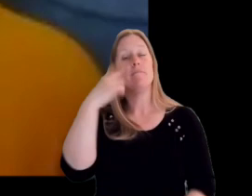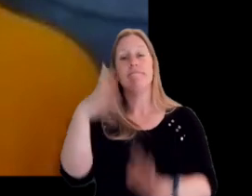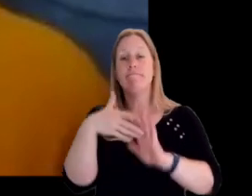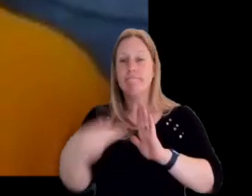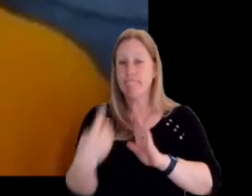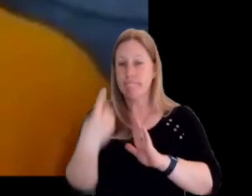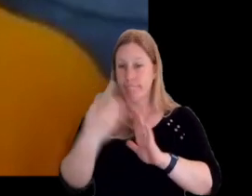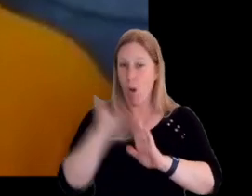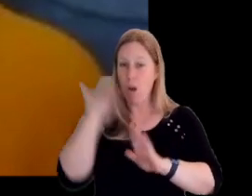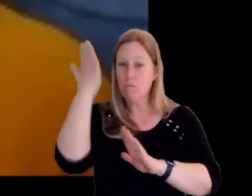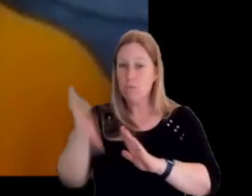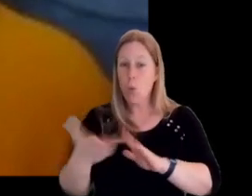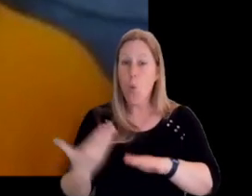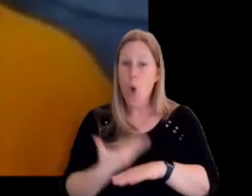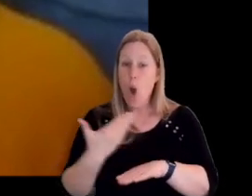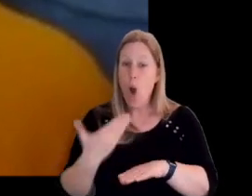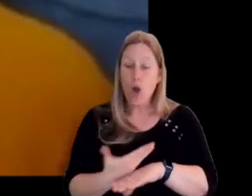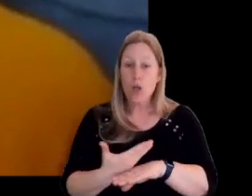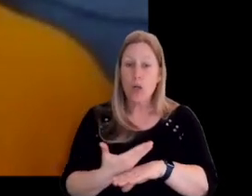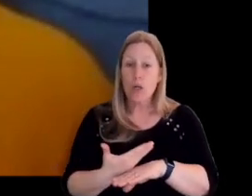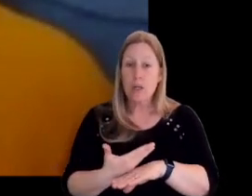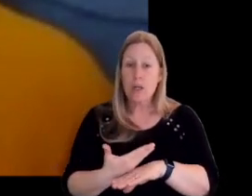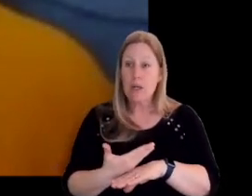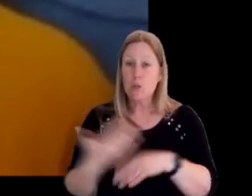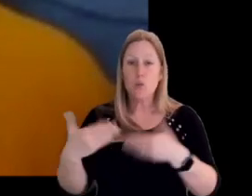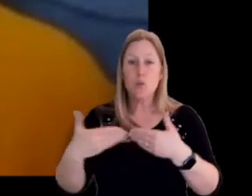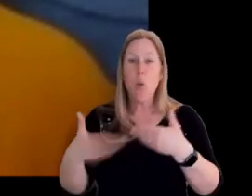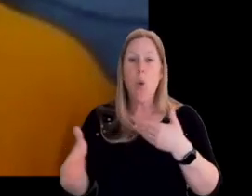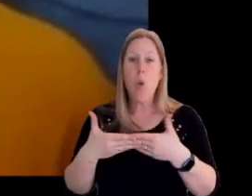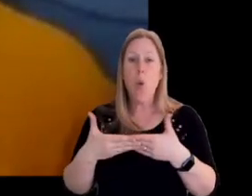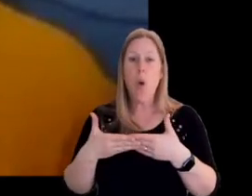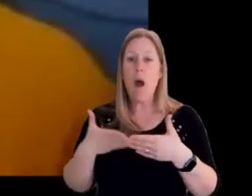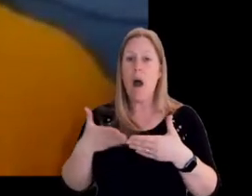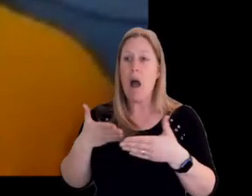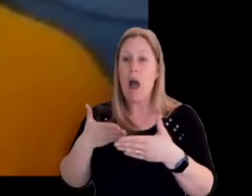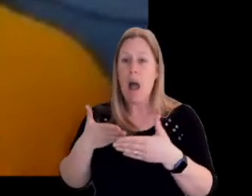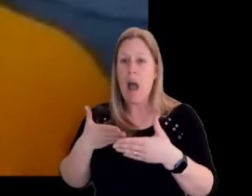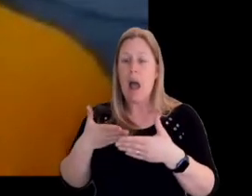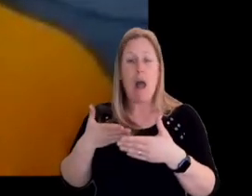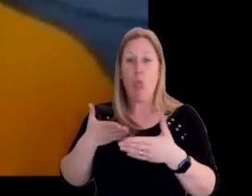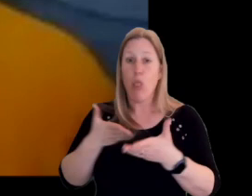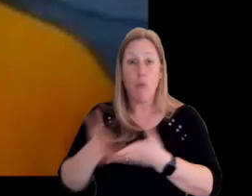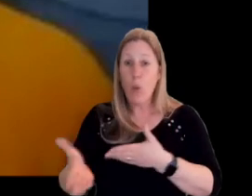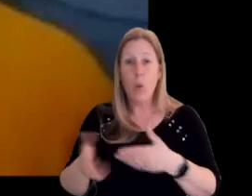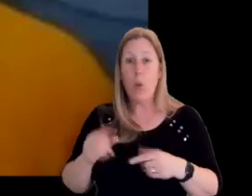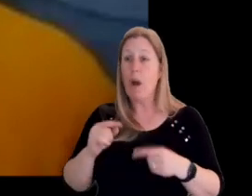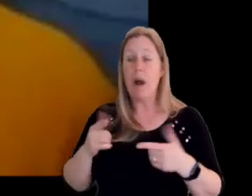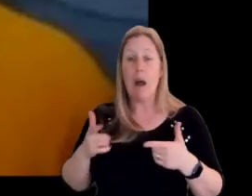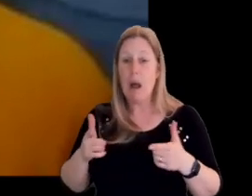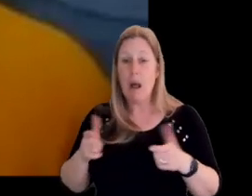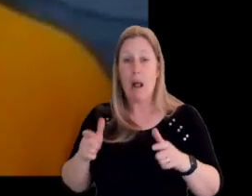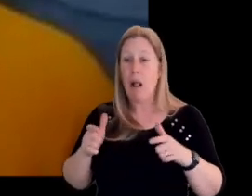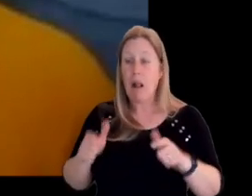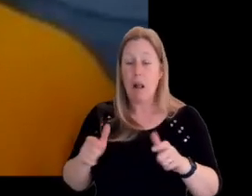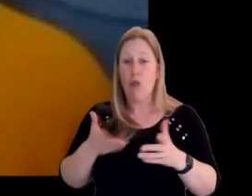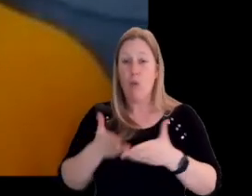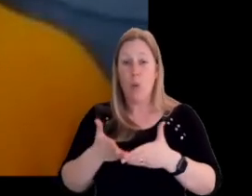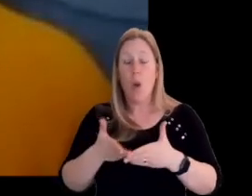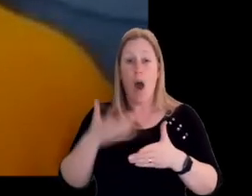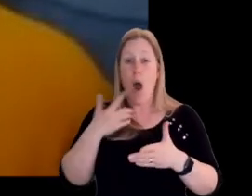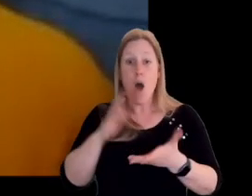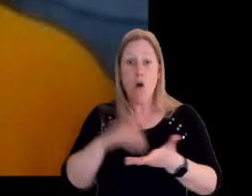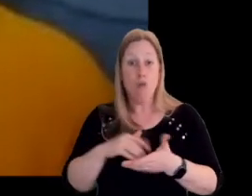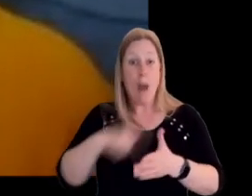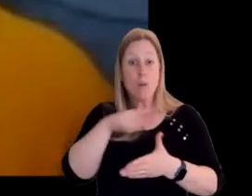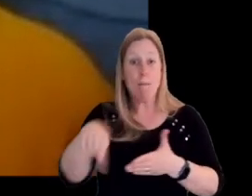was going to work and I just couldn't go through the door. But what I actually did was I got to the roundabout